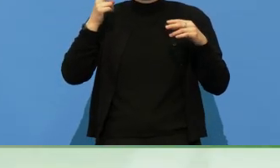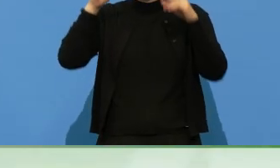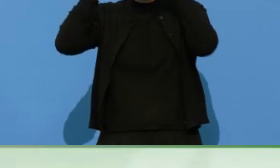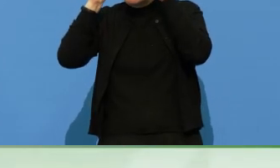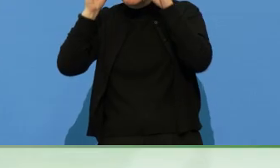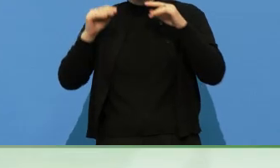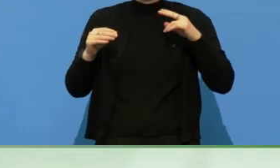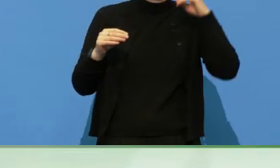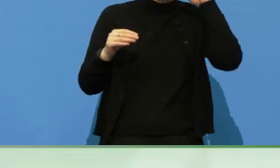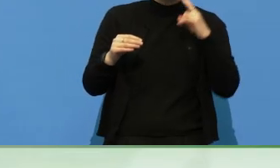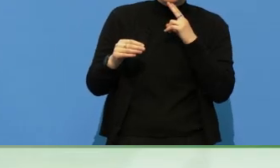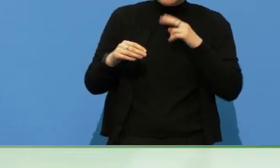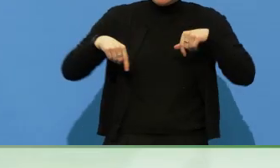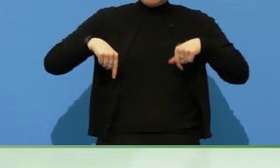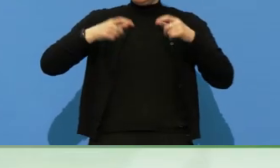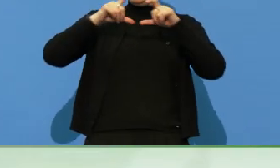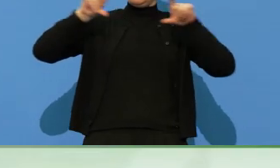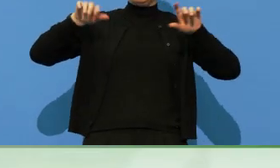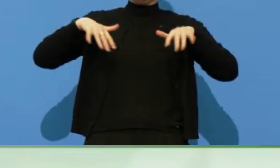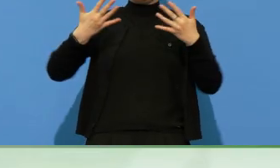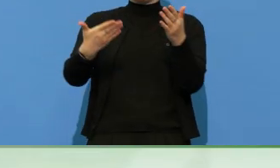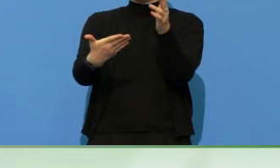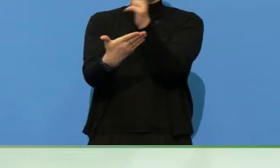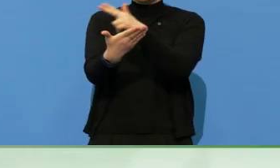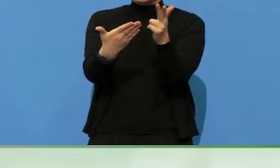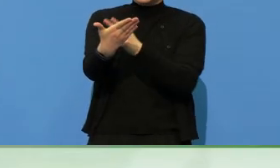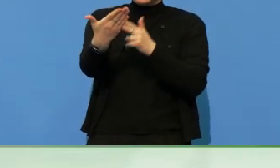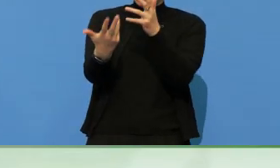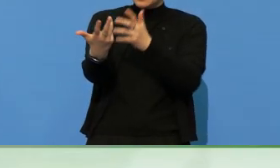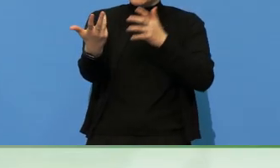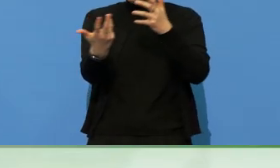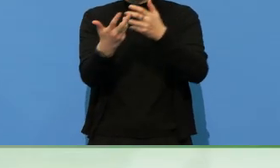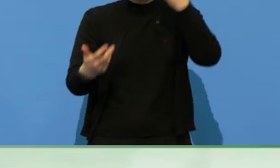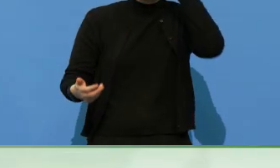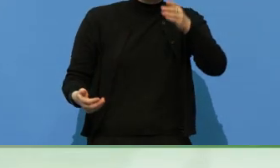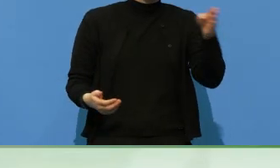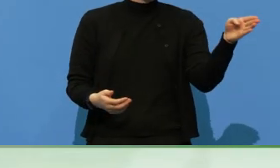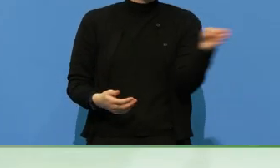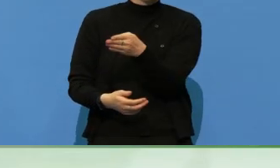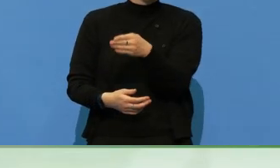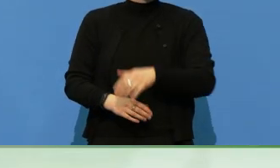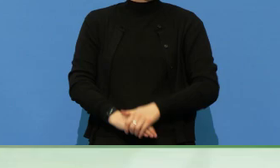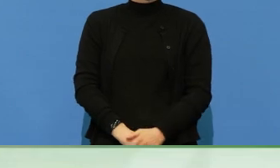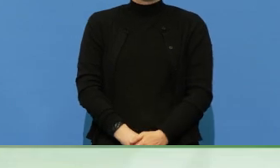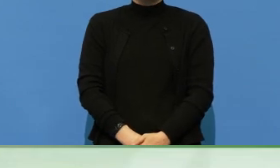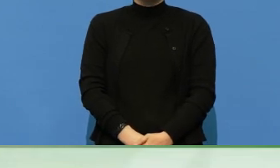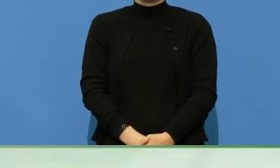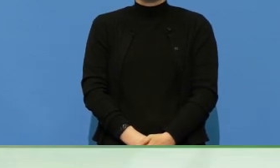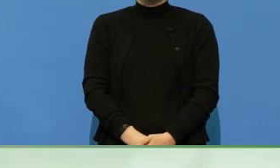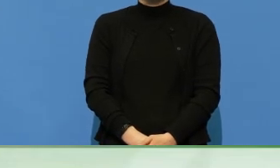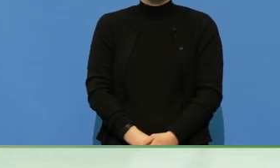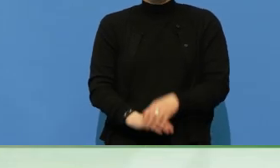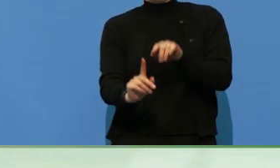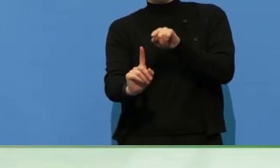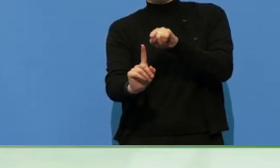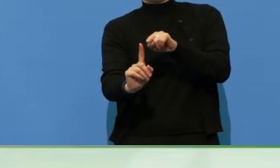design, design a service that is for all, including those customers. So this is something we are going to start